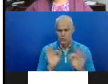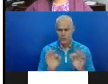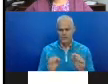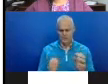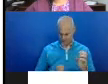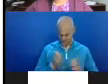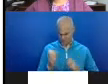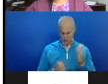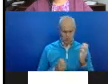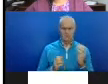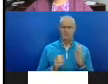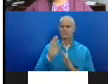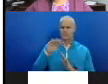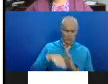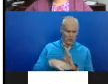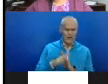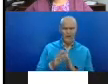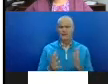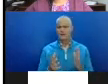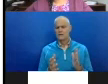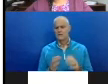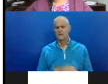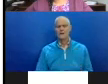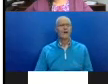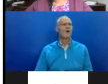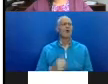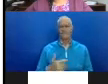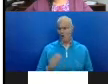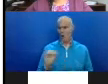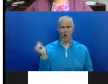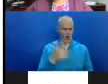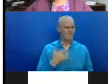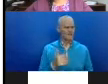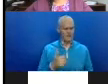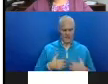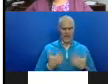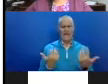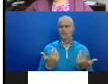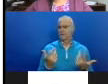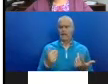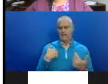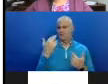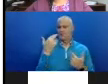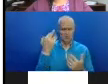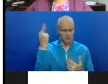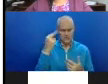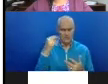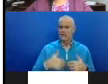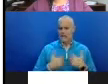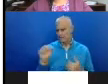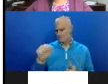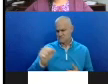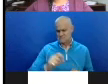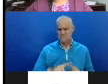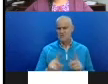that, uh, we all feel angry, and there's lots of good stuff to be angry about. And how would